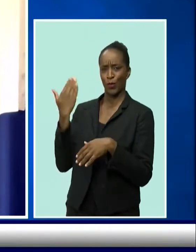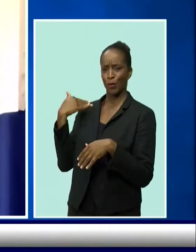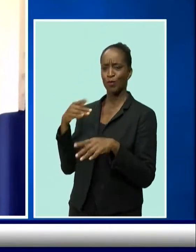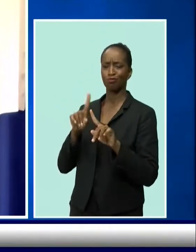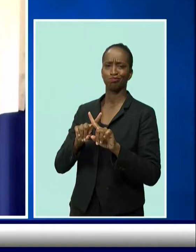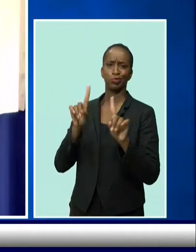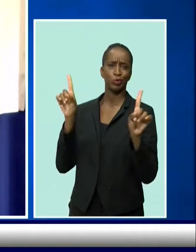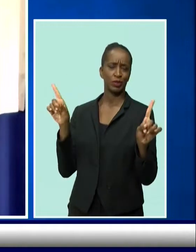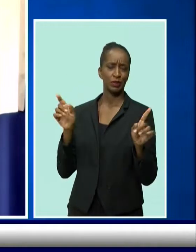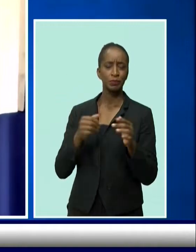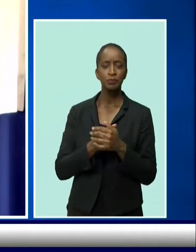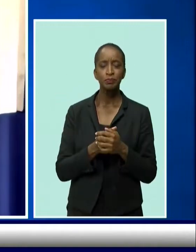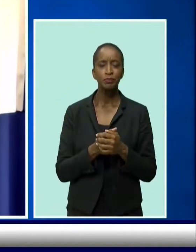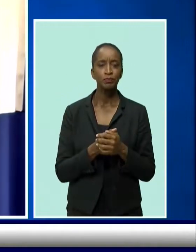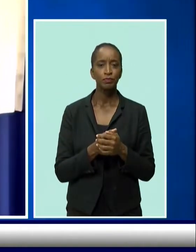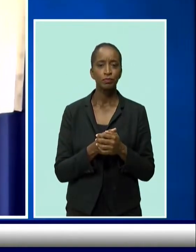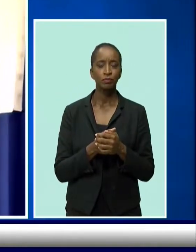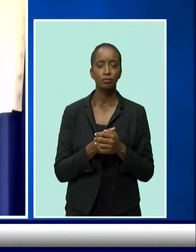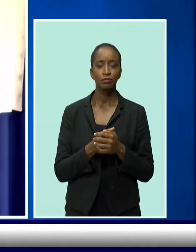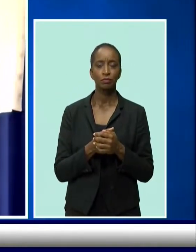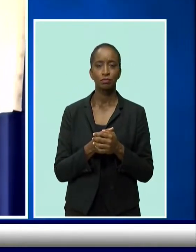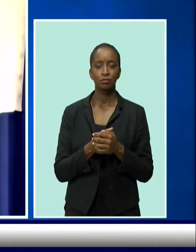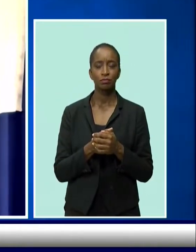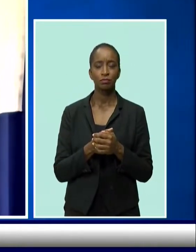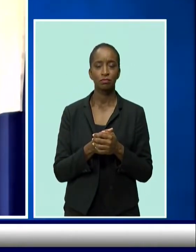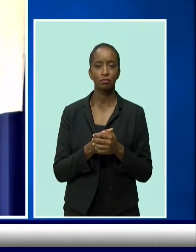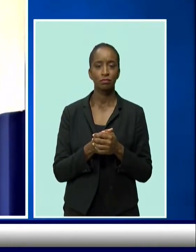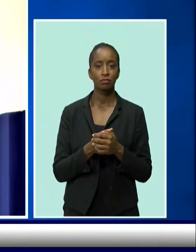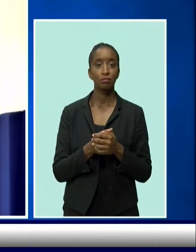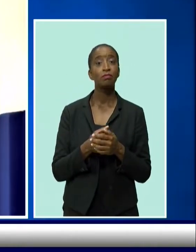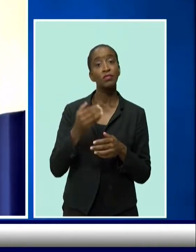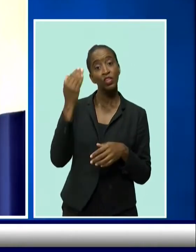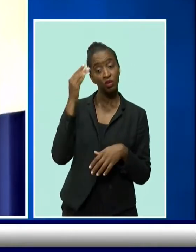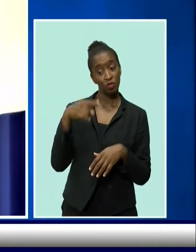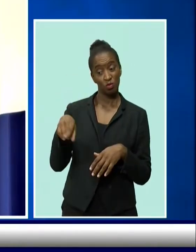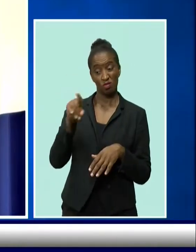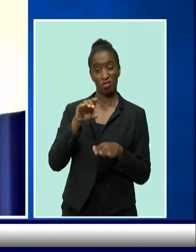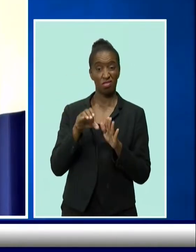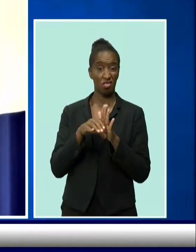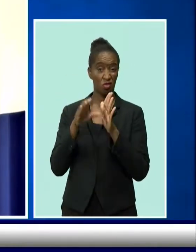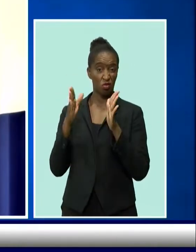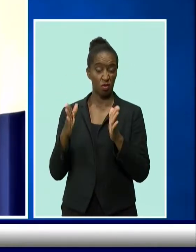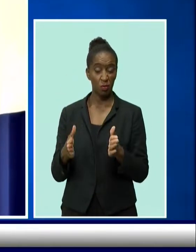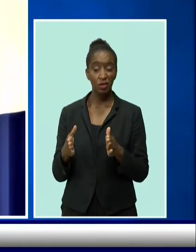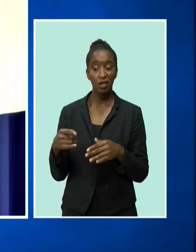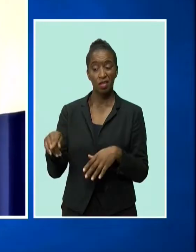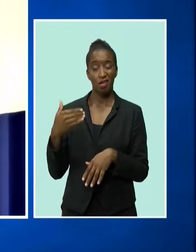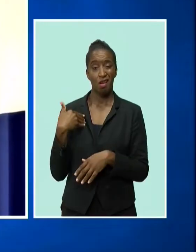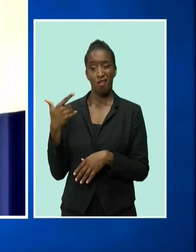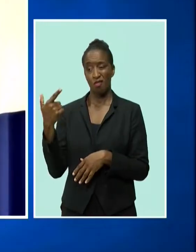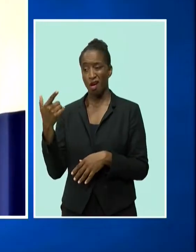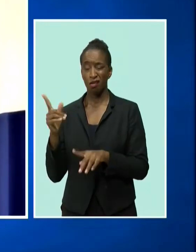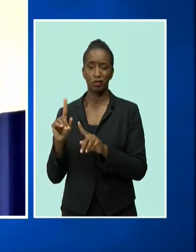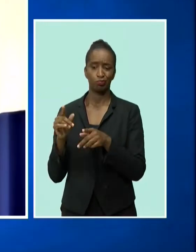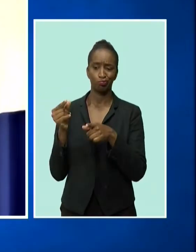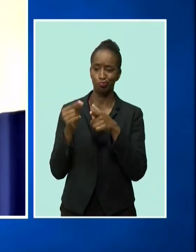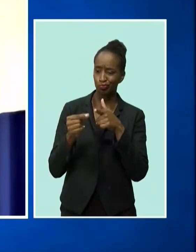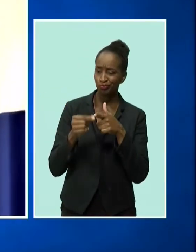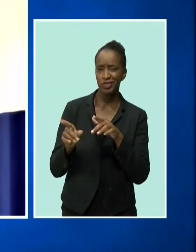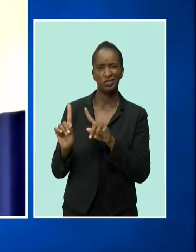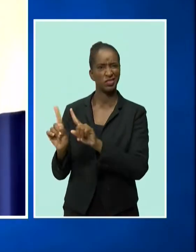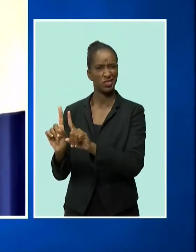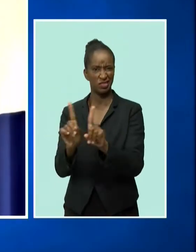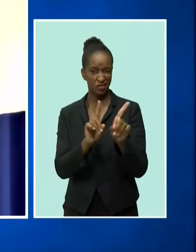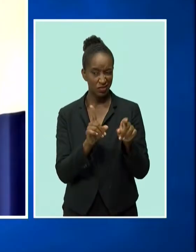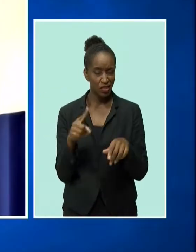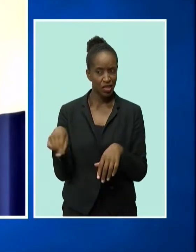you, they are oftentimes as well equipped as the police service. I highlight this not